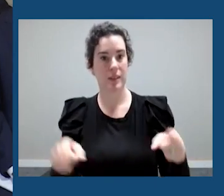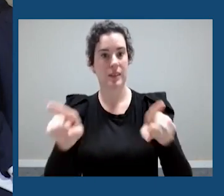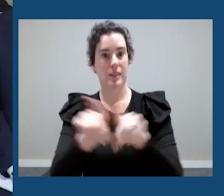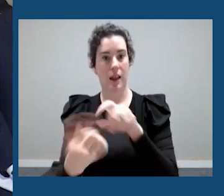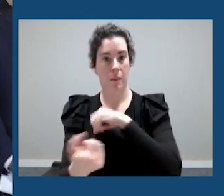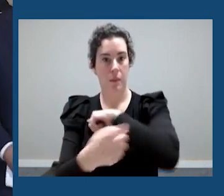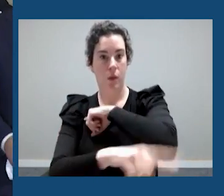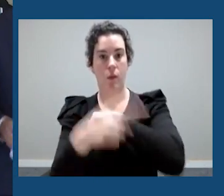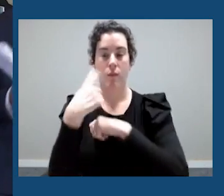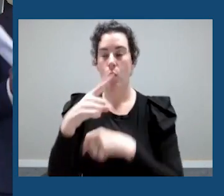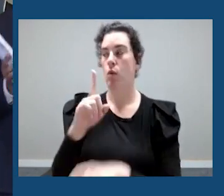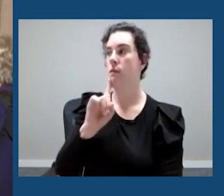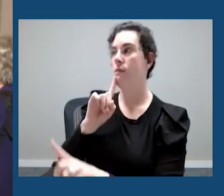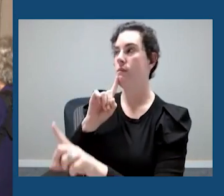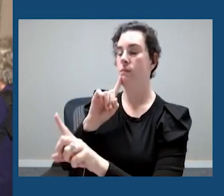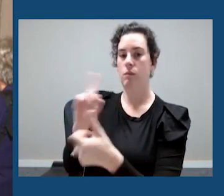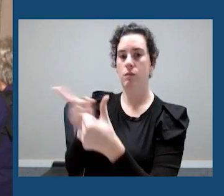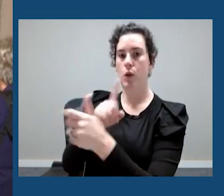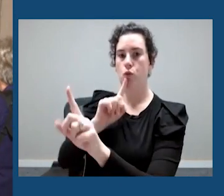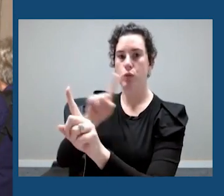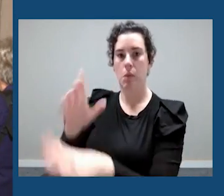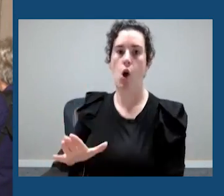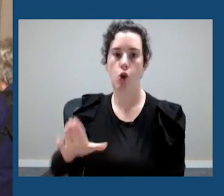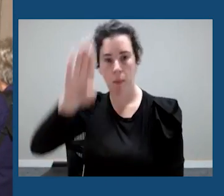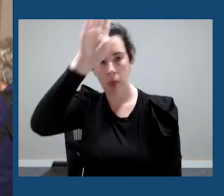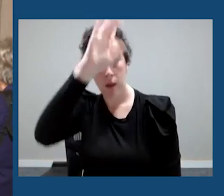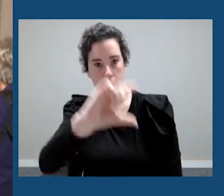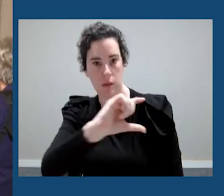responder. Yeah!